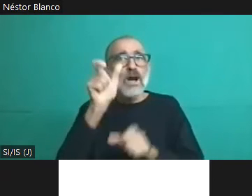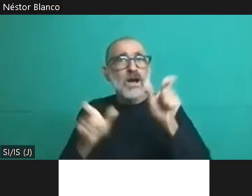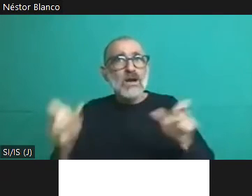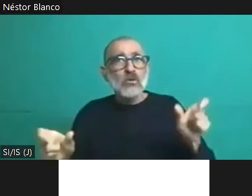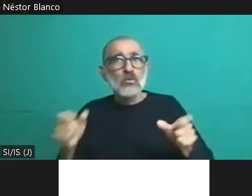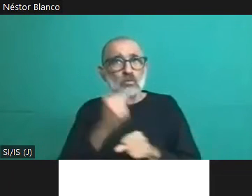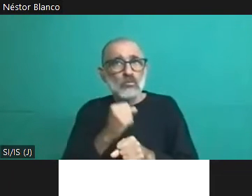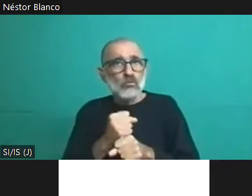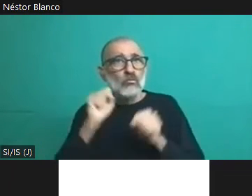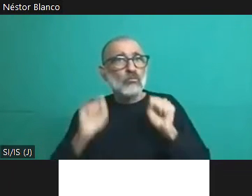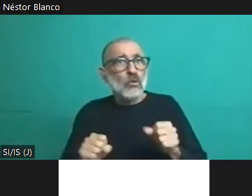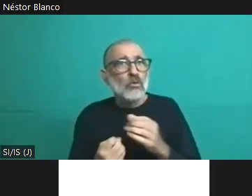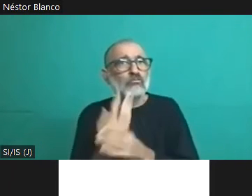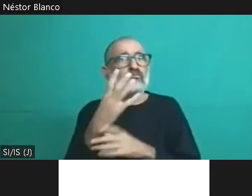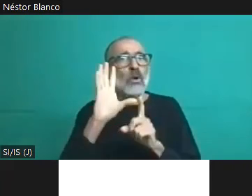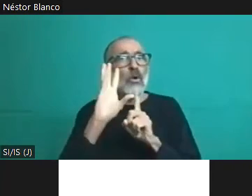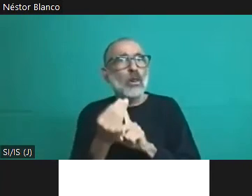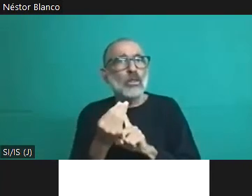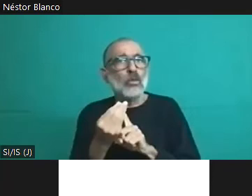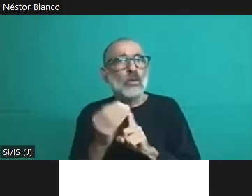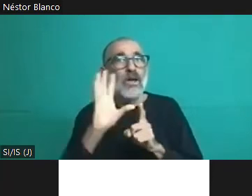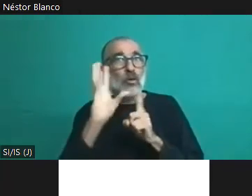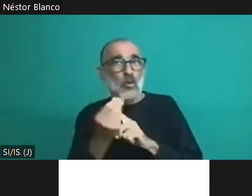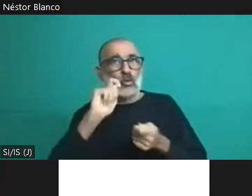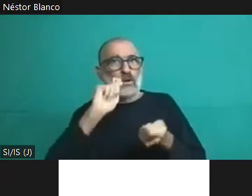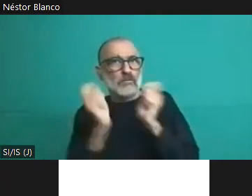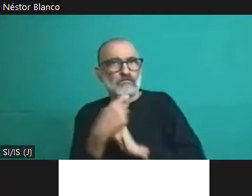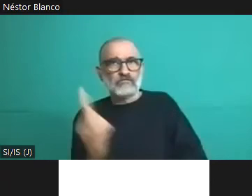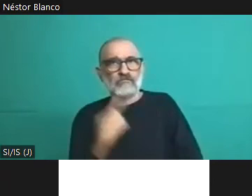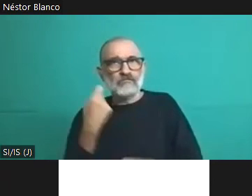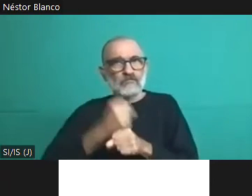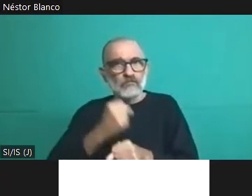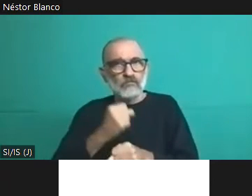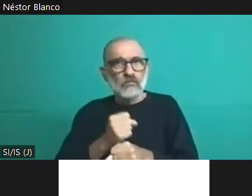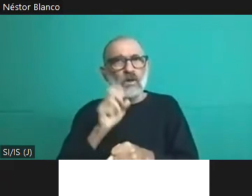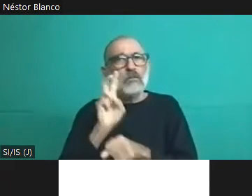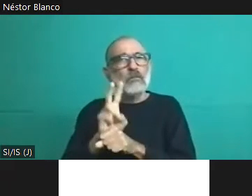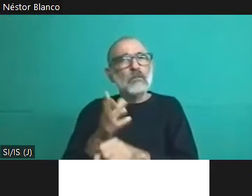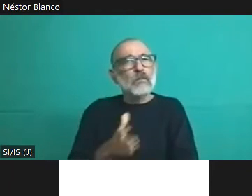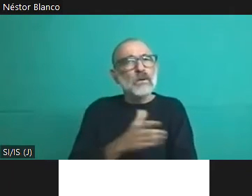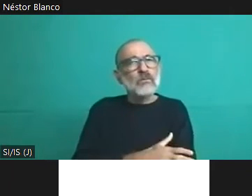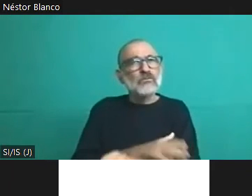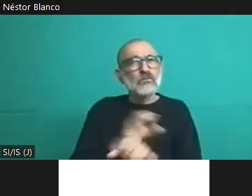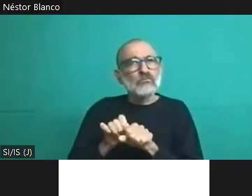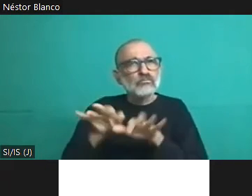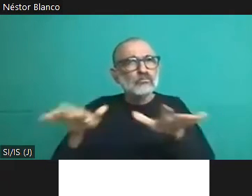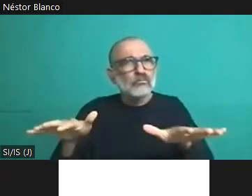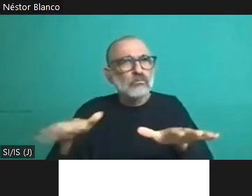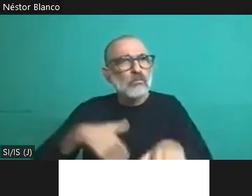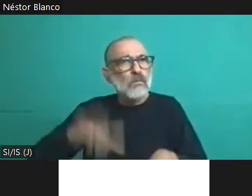critical, and the number one strategy is hand hygiene because that helps to